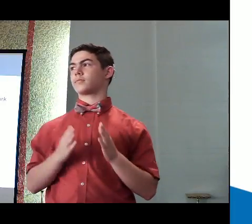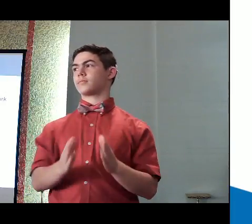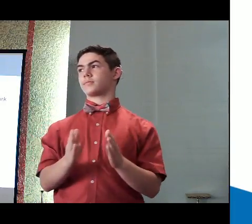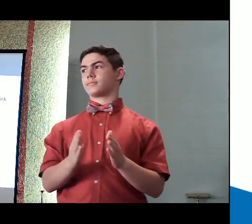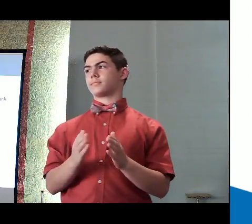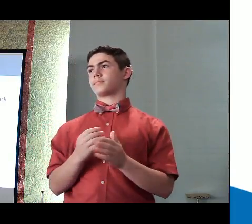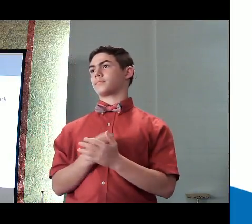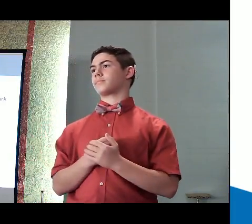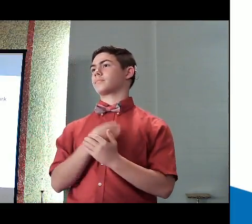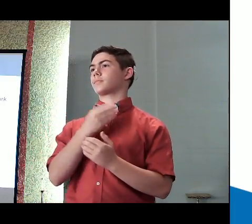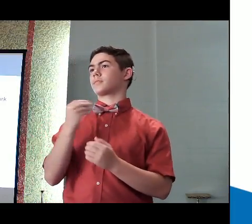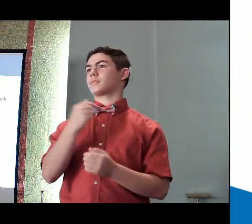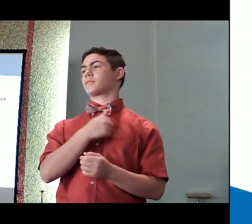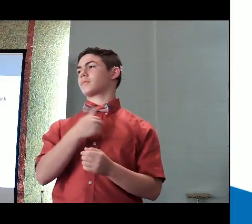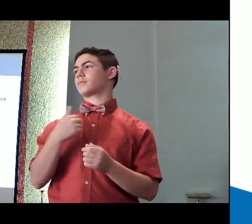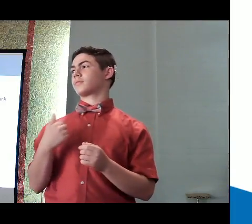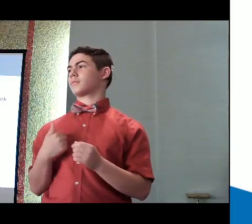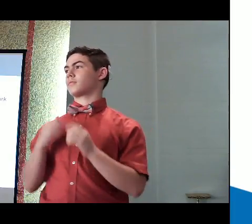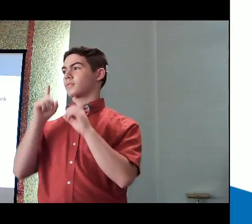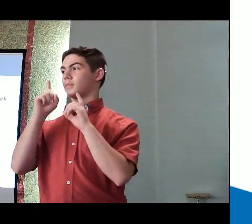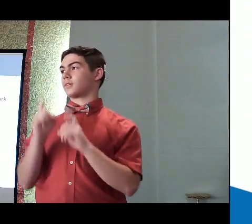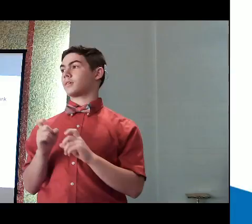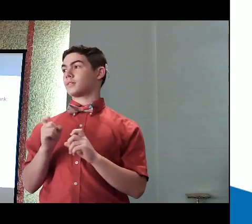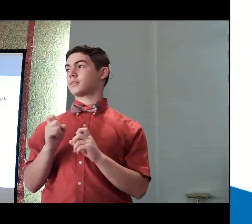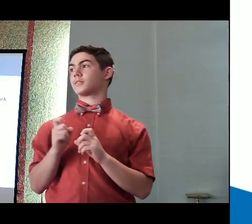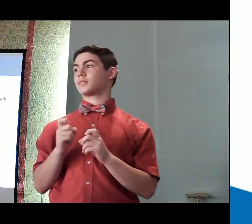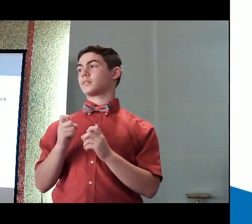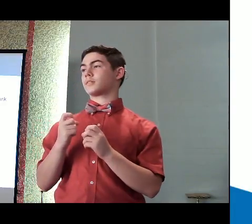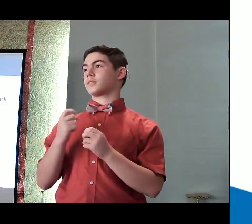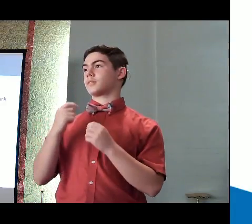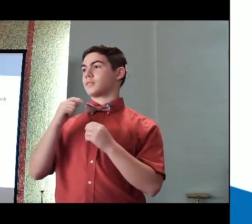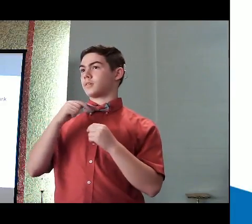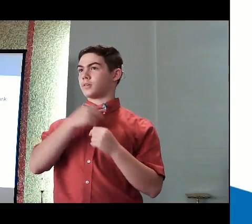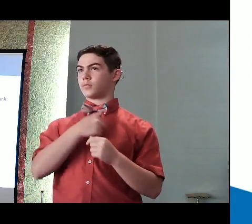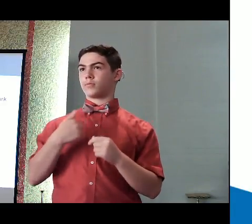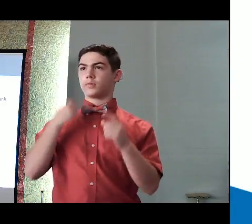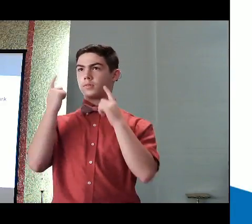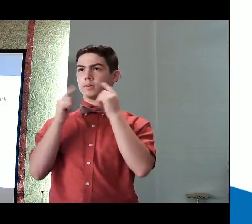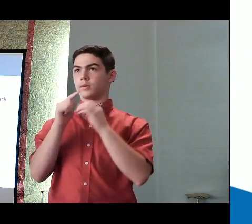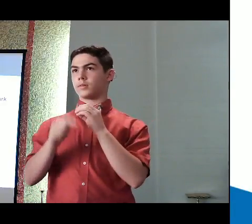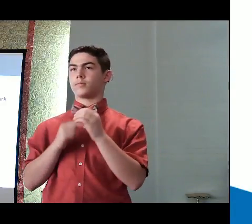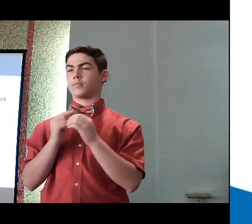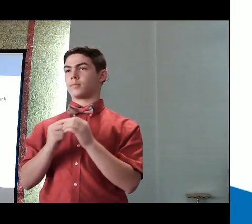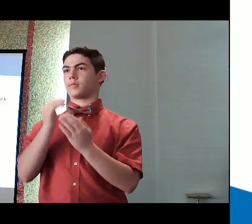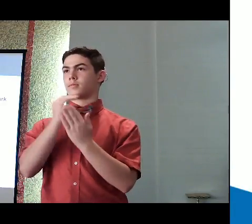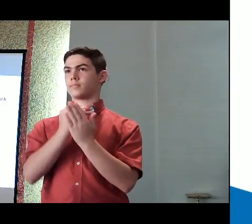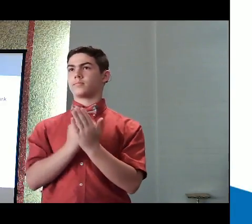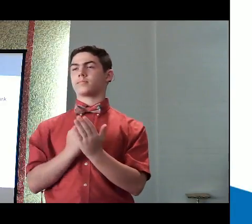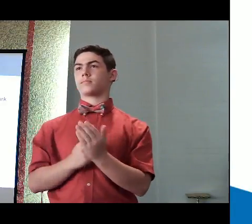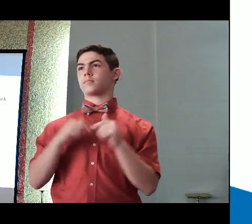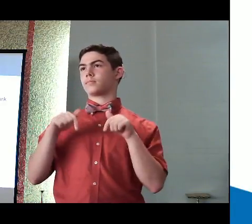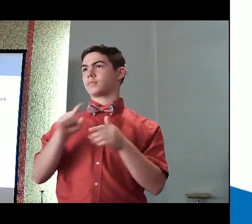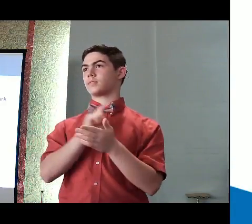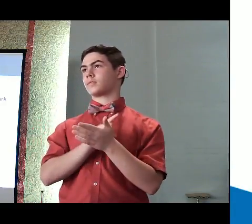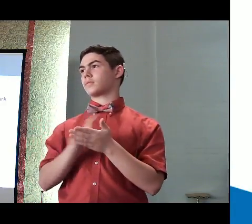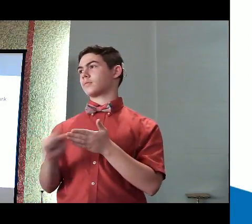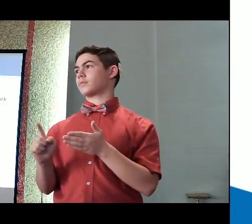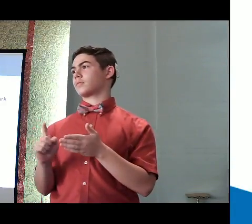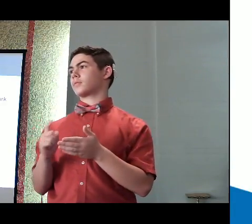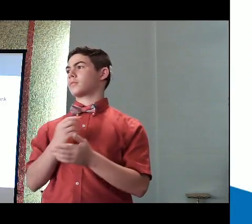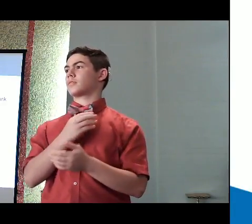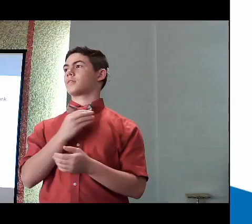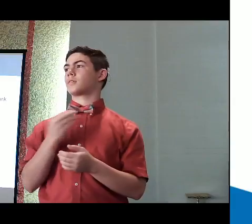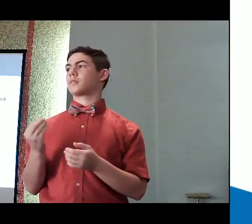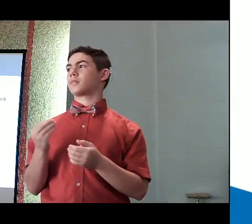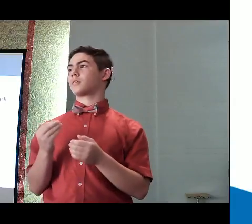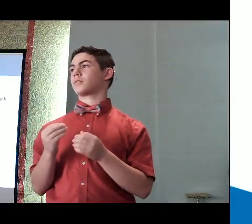And we just ask, Lord, that we will just meditate on this lesson, that we will implement, not only hear this lesson, but obey it this tonight, Father, beginning